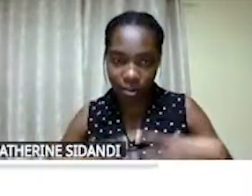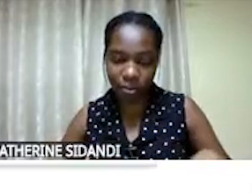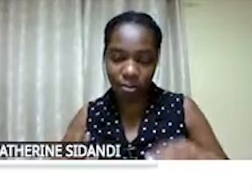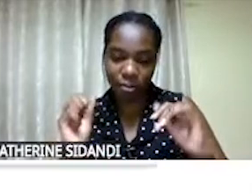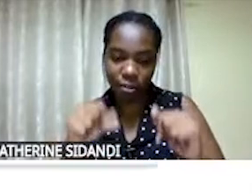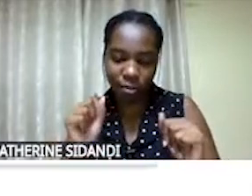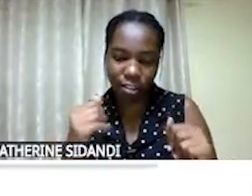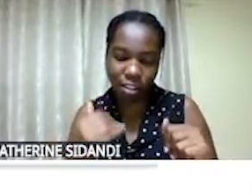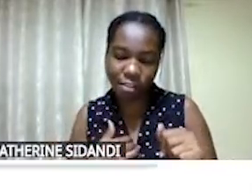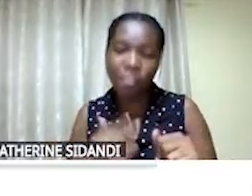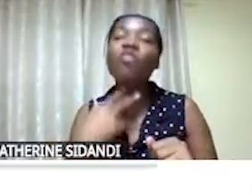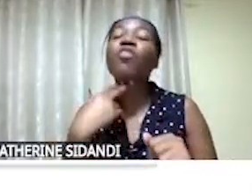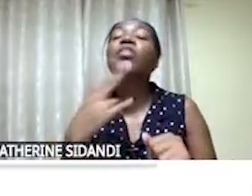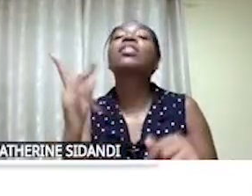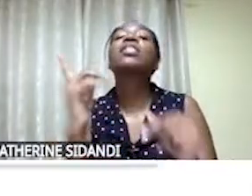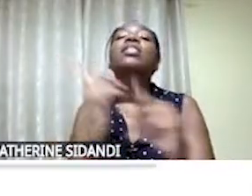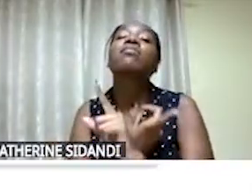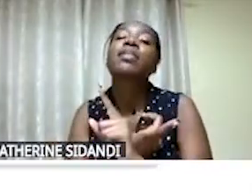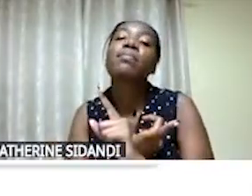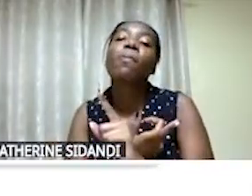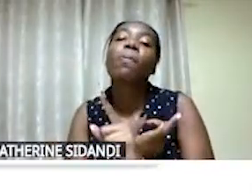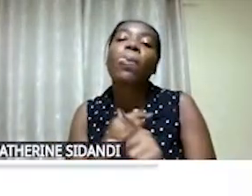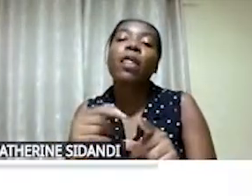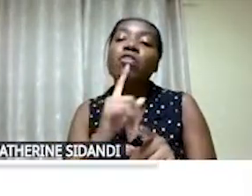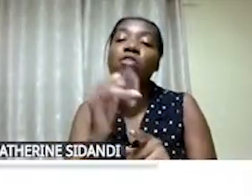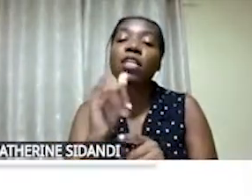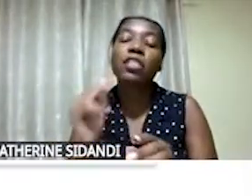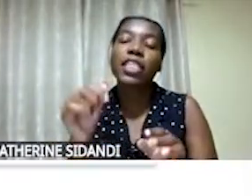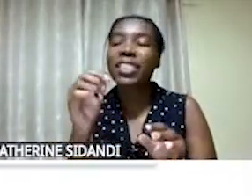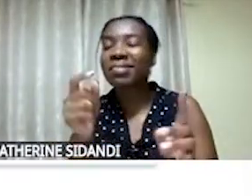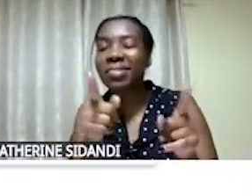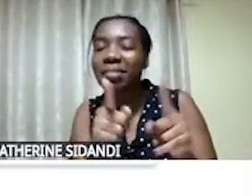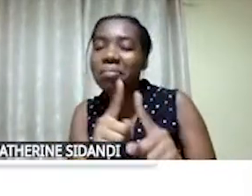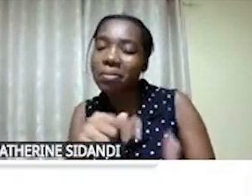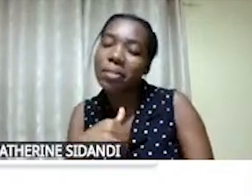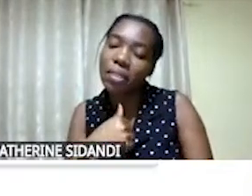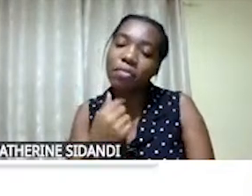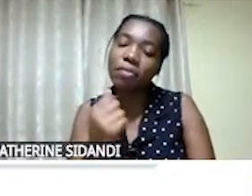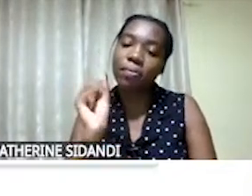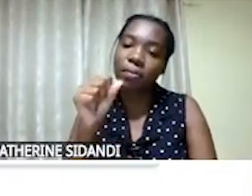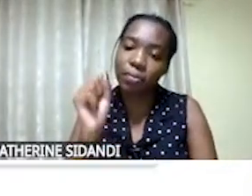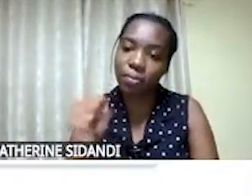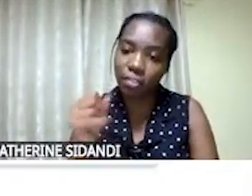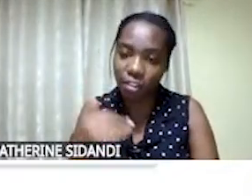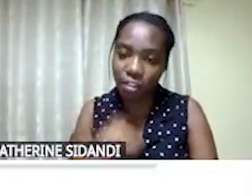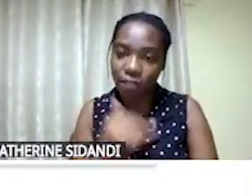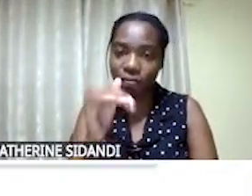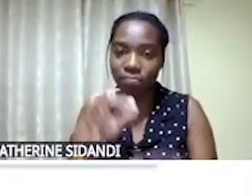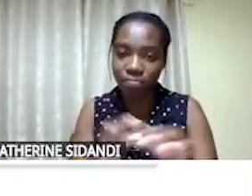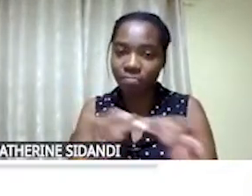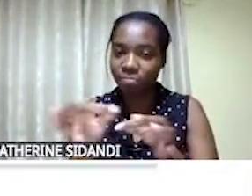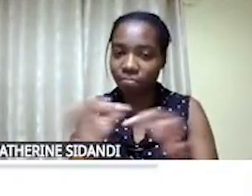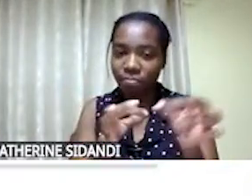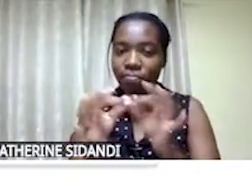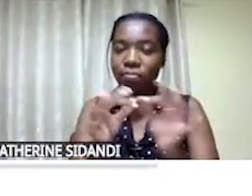voice, because even ourselves, even when we are creating, myself as a strategist, even when